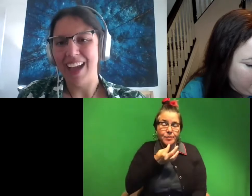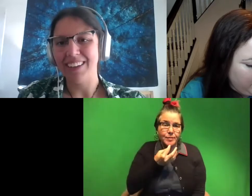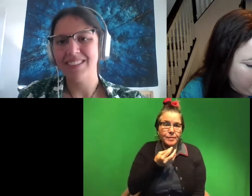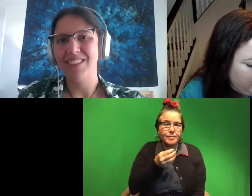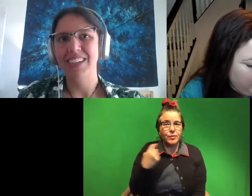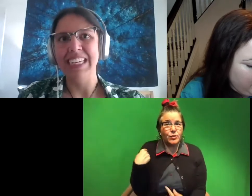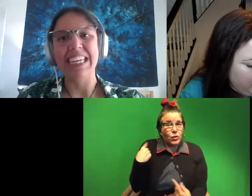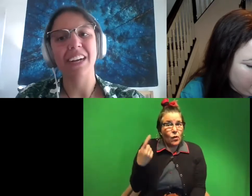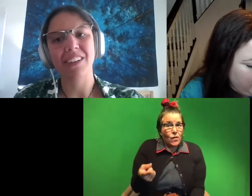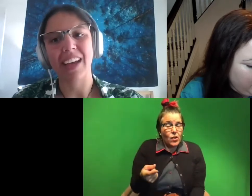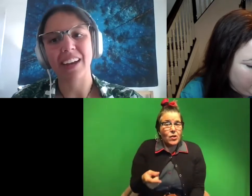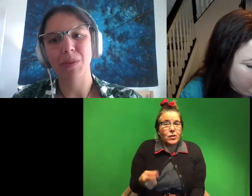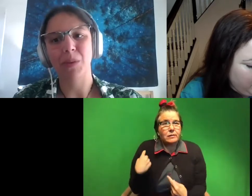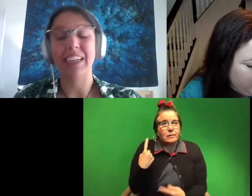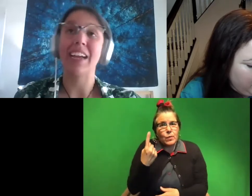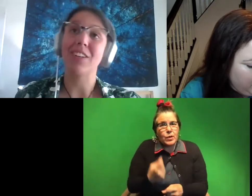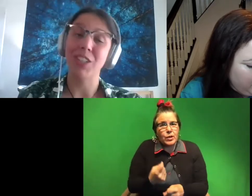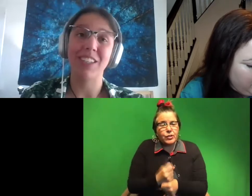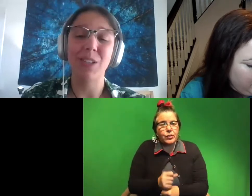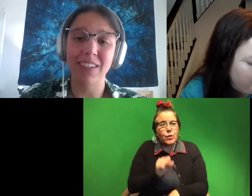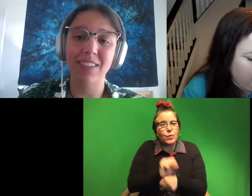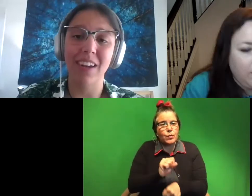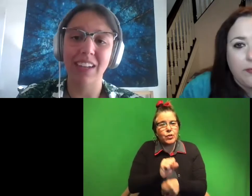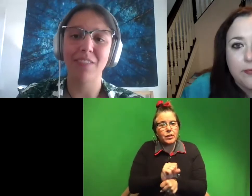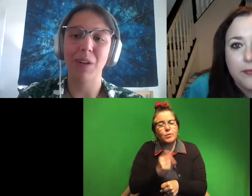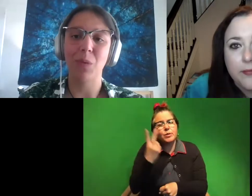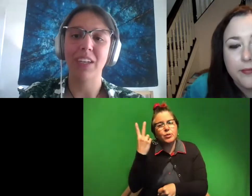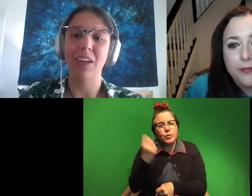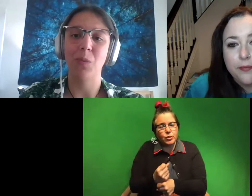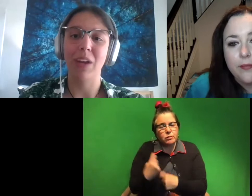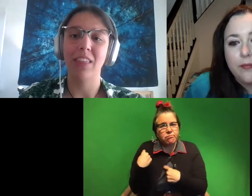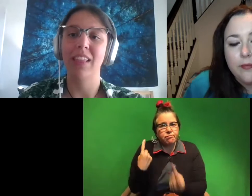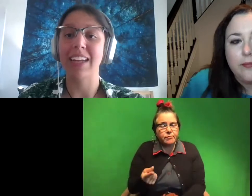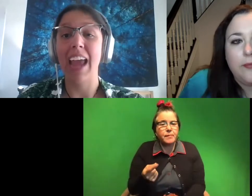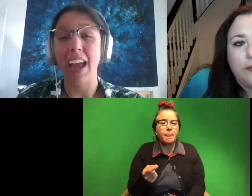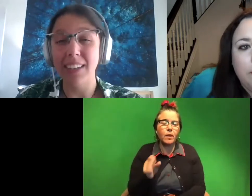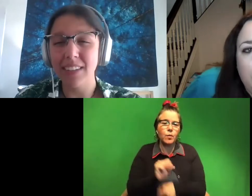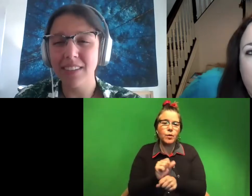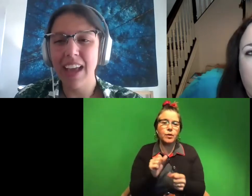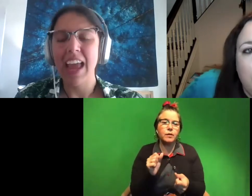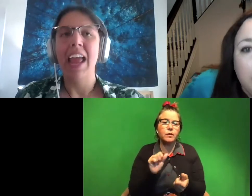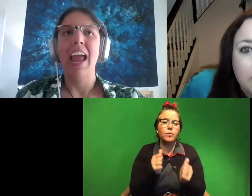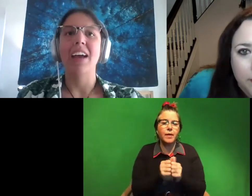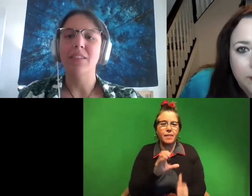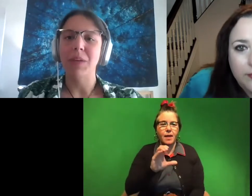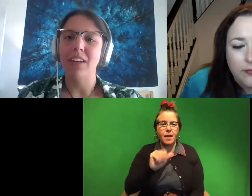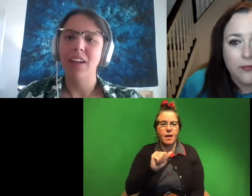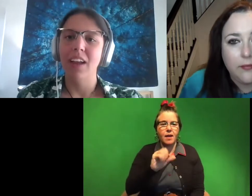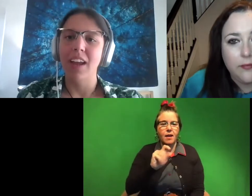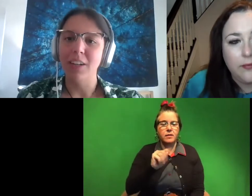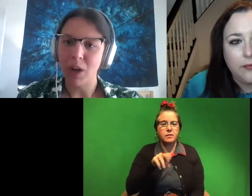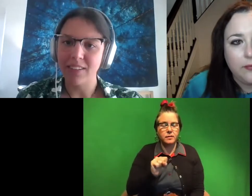this last year that I've been working, actually 2 years now that I've been working with that cactus, has